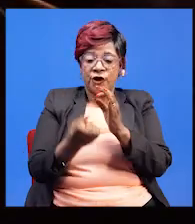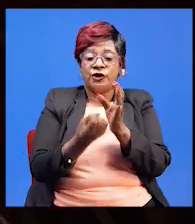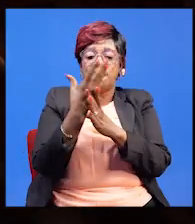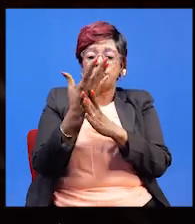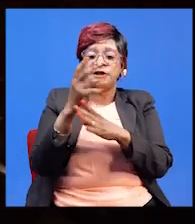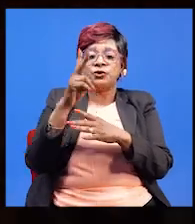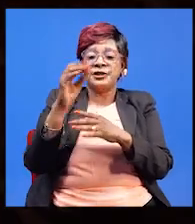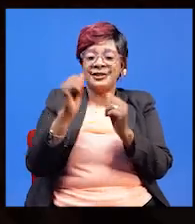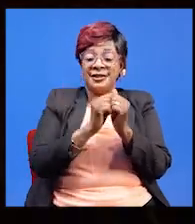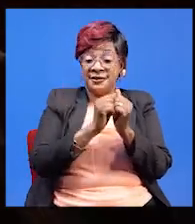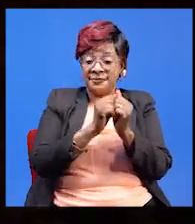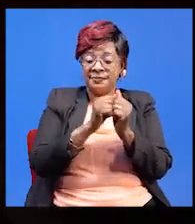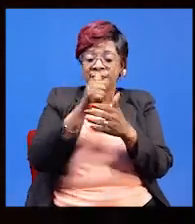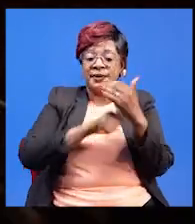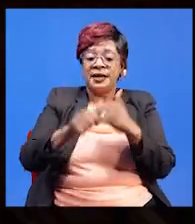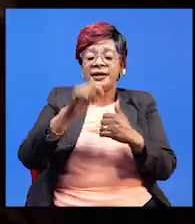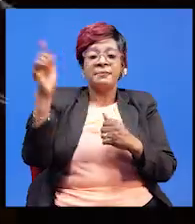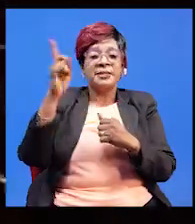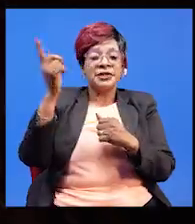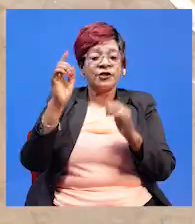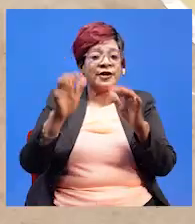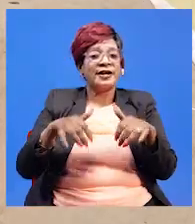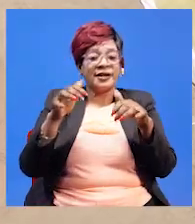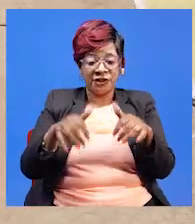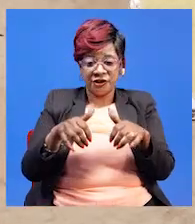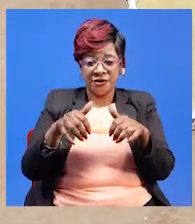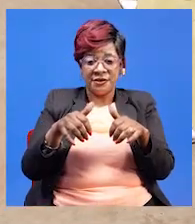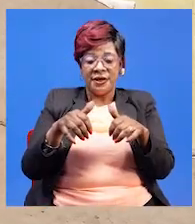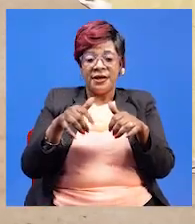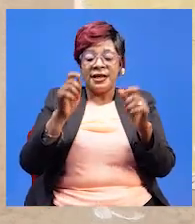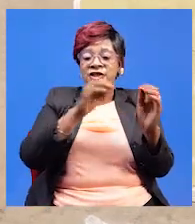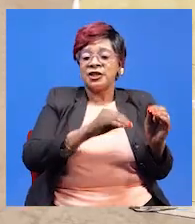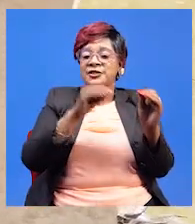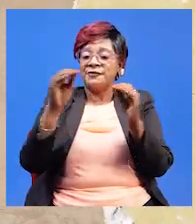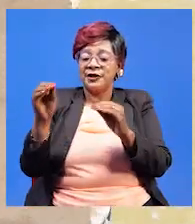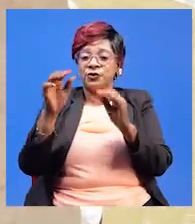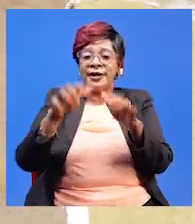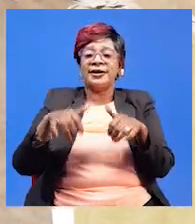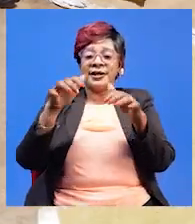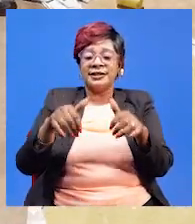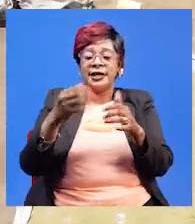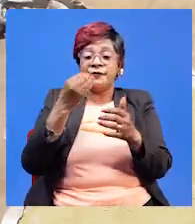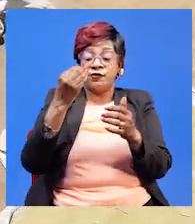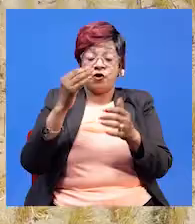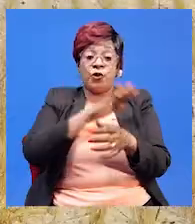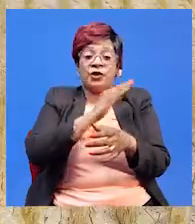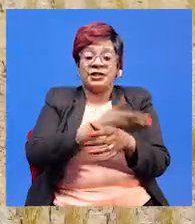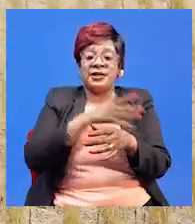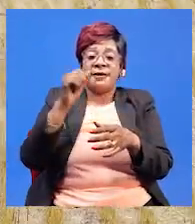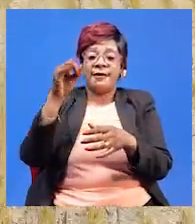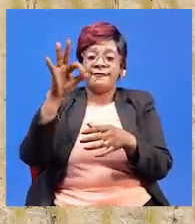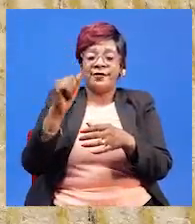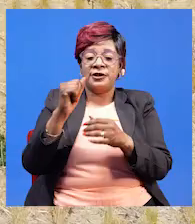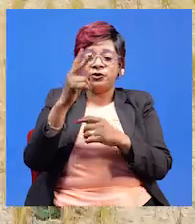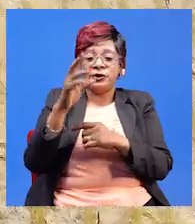in 2010 under the Ministry of Agriculture and transferred to the Agriculture and Food Authority